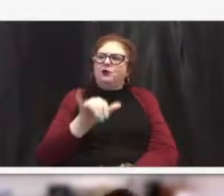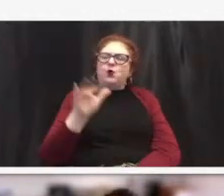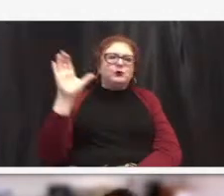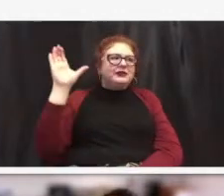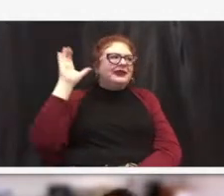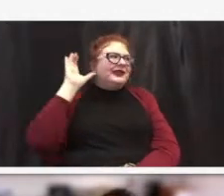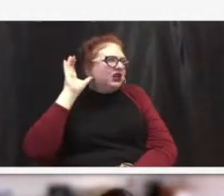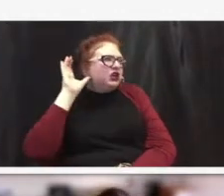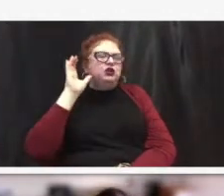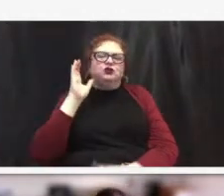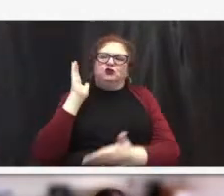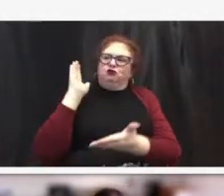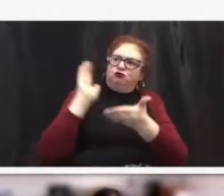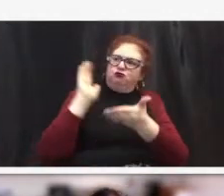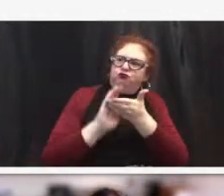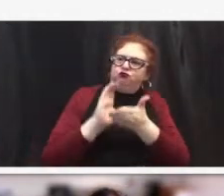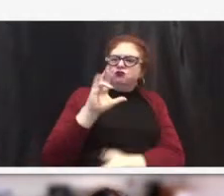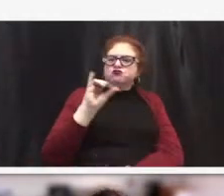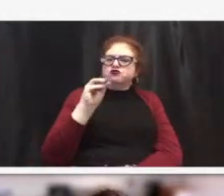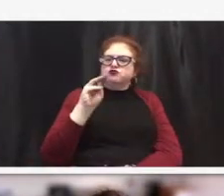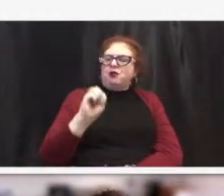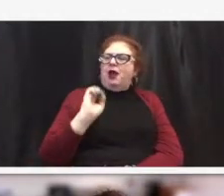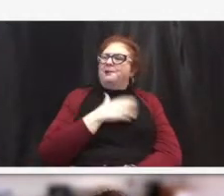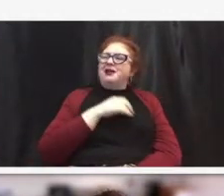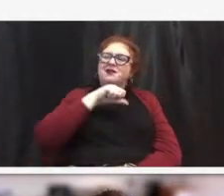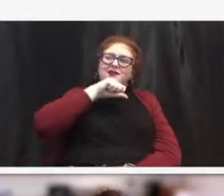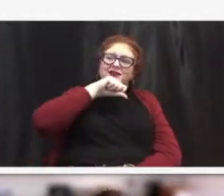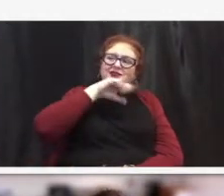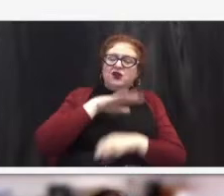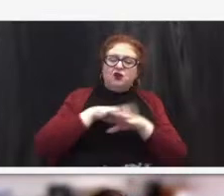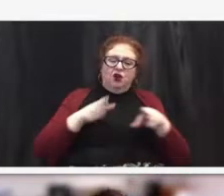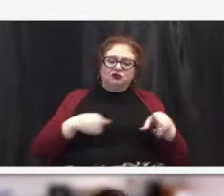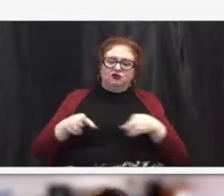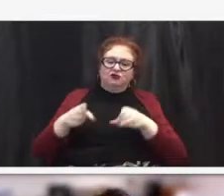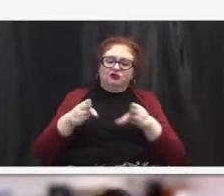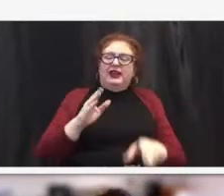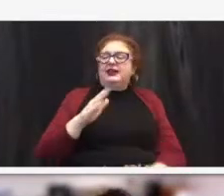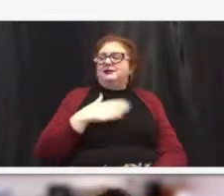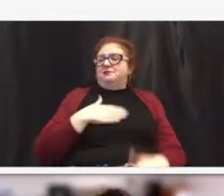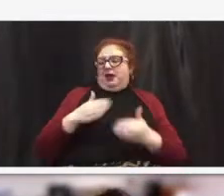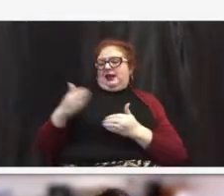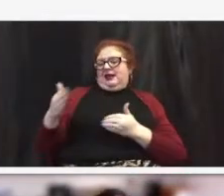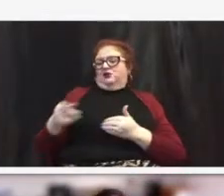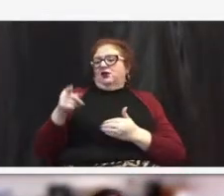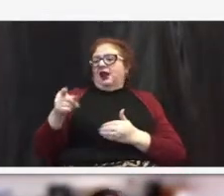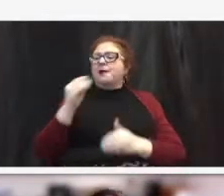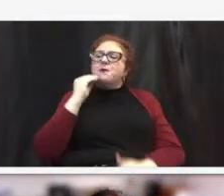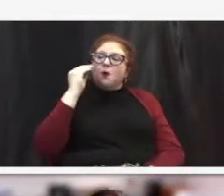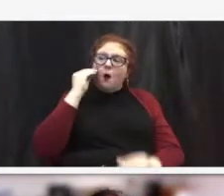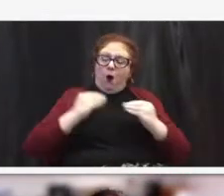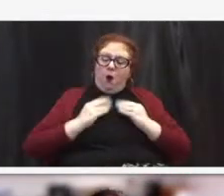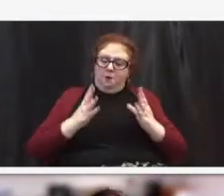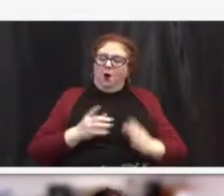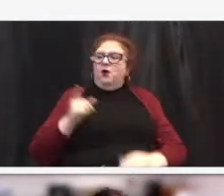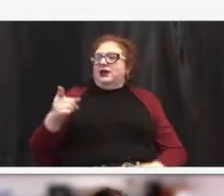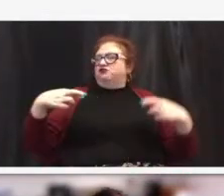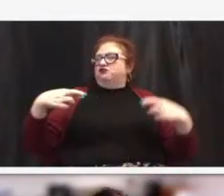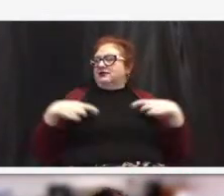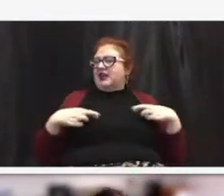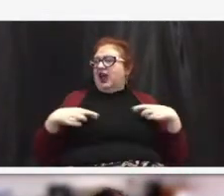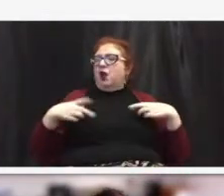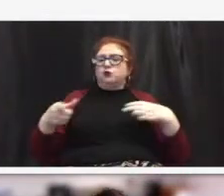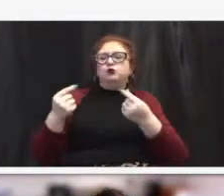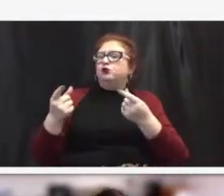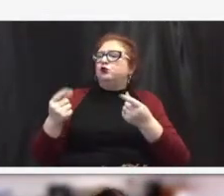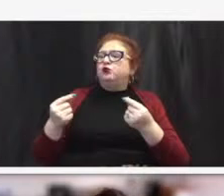keep litter off the street. My next door neighbor, who's a homeowner, he's retired, and he goes out and he picks up the trash. And